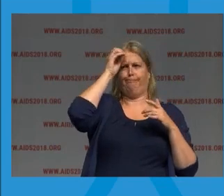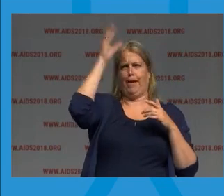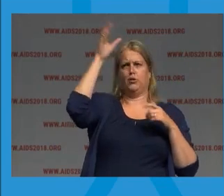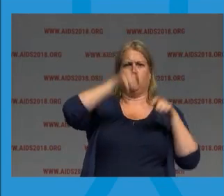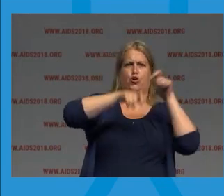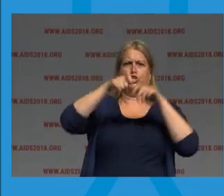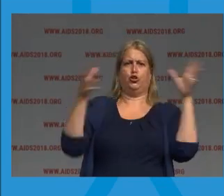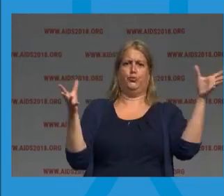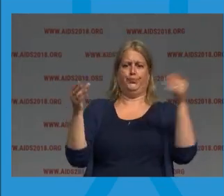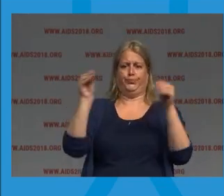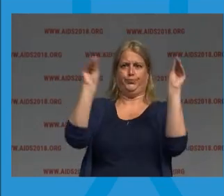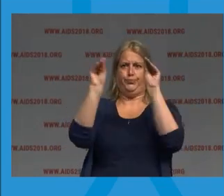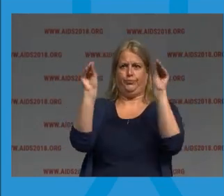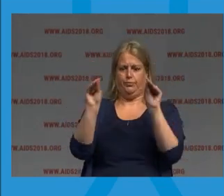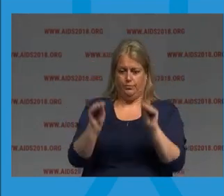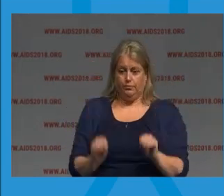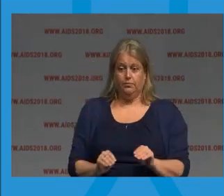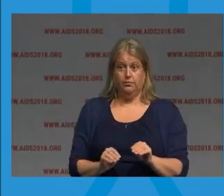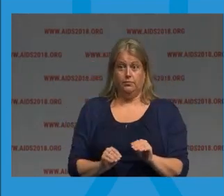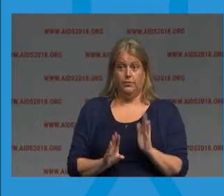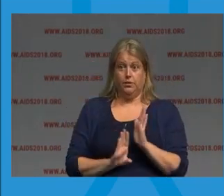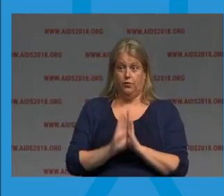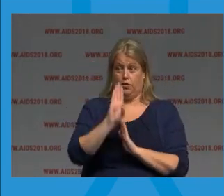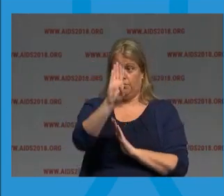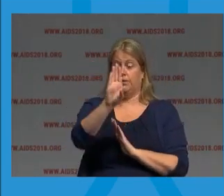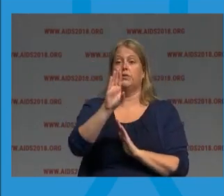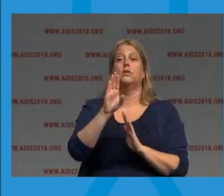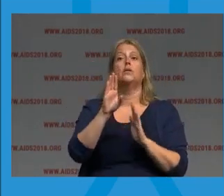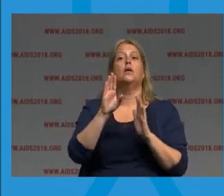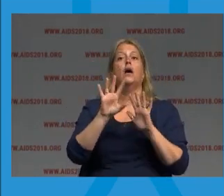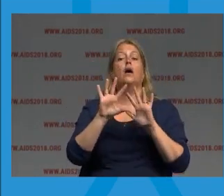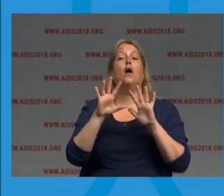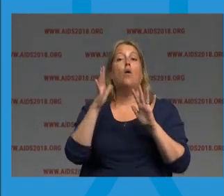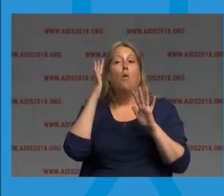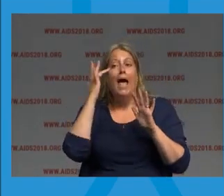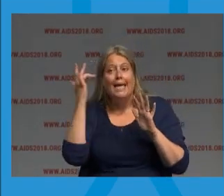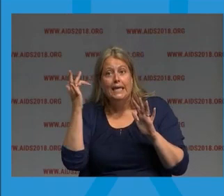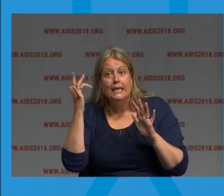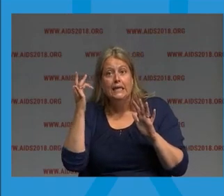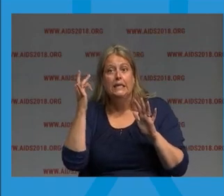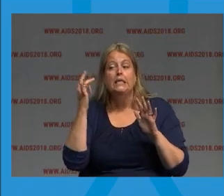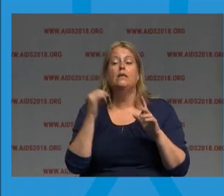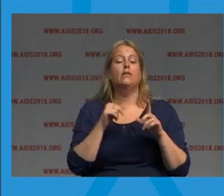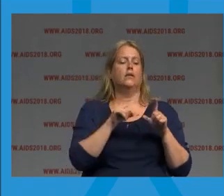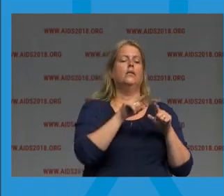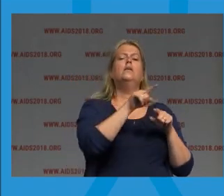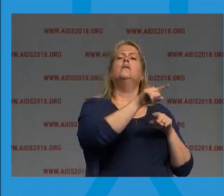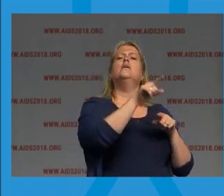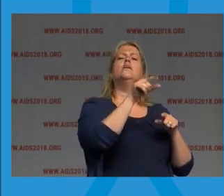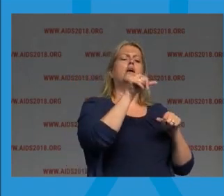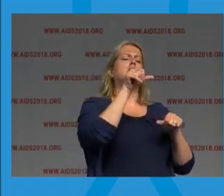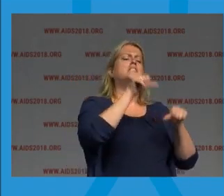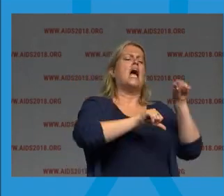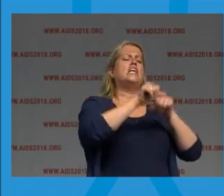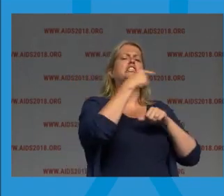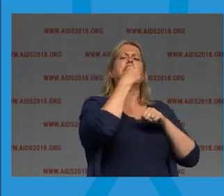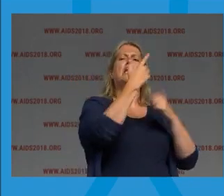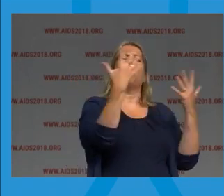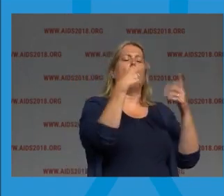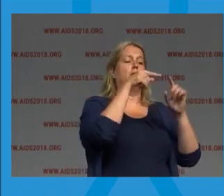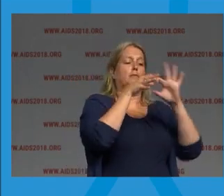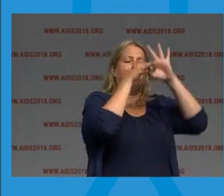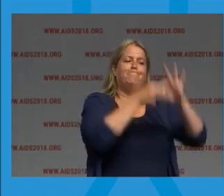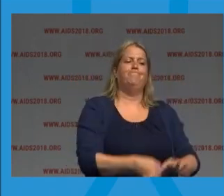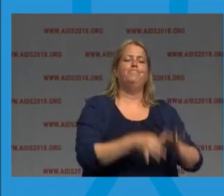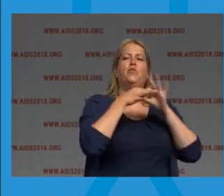them. This statement has been developed largely to break down what does science say about the risk of transmission. So